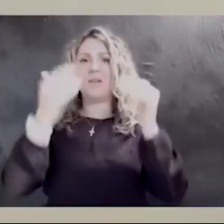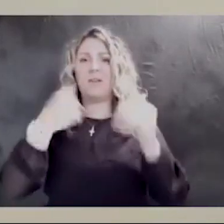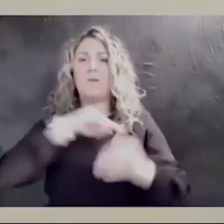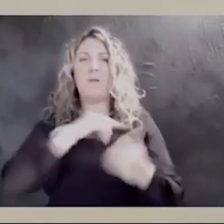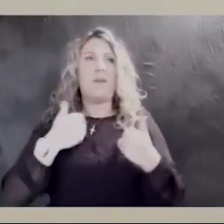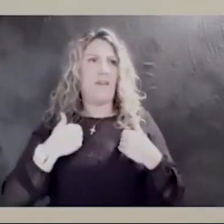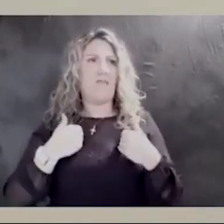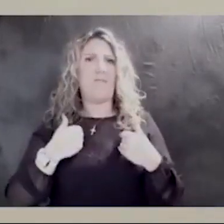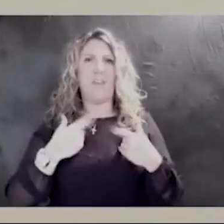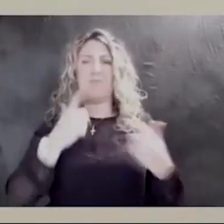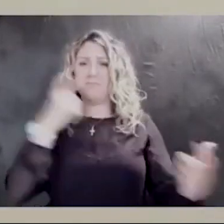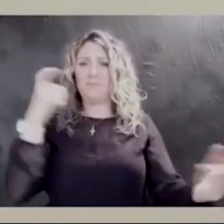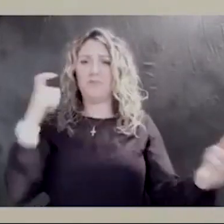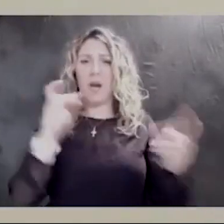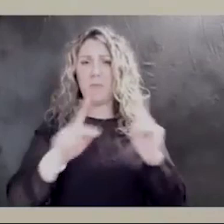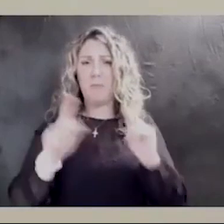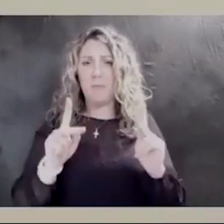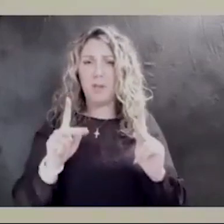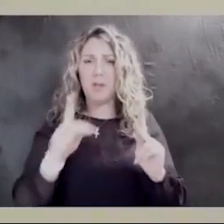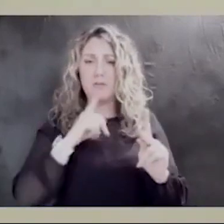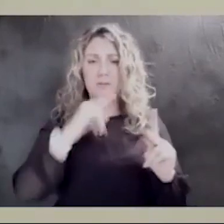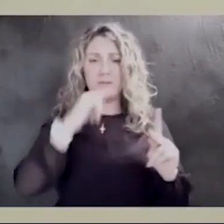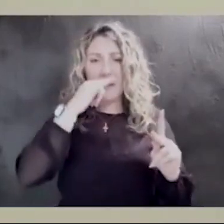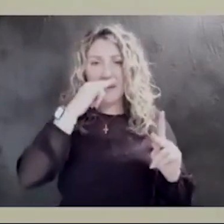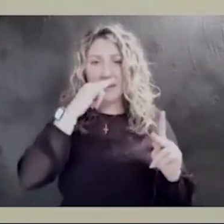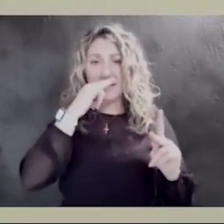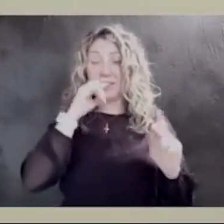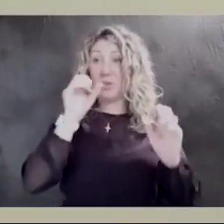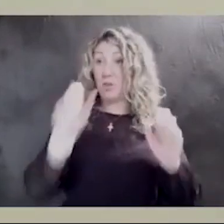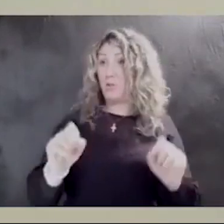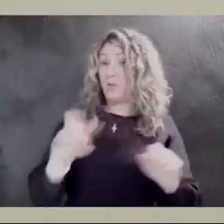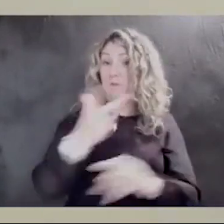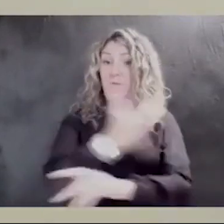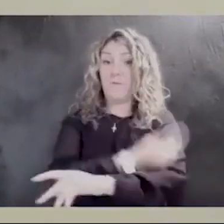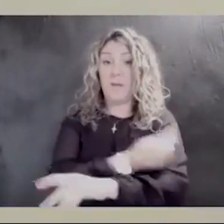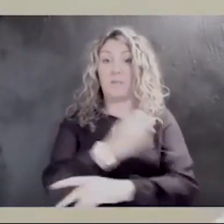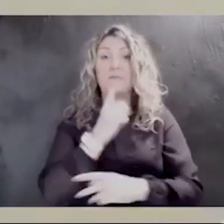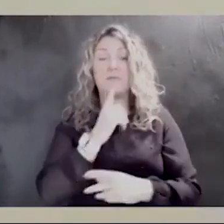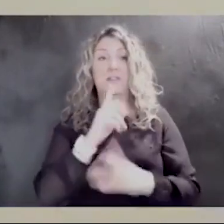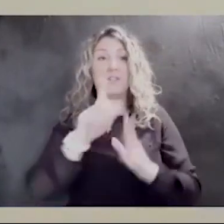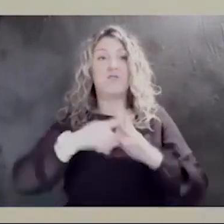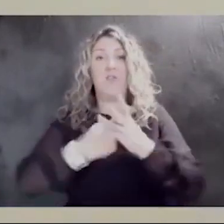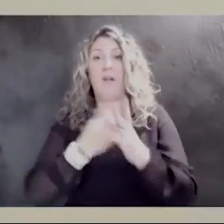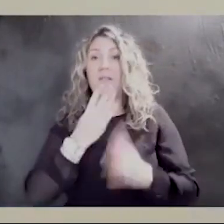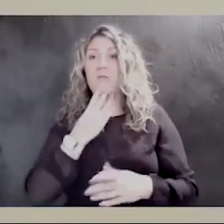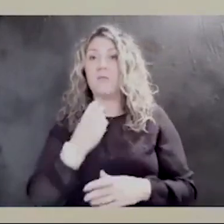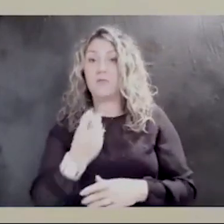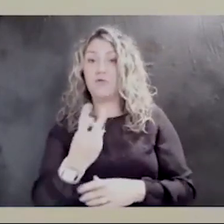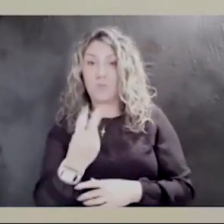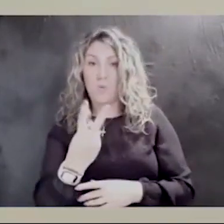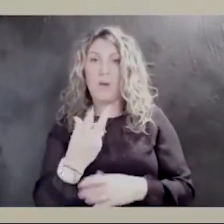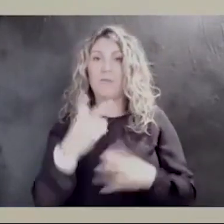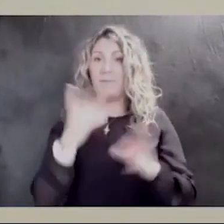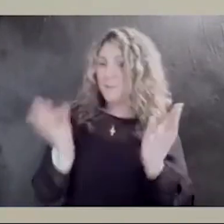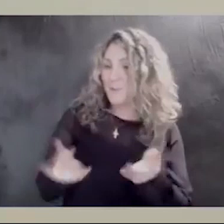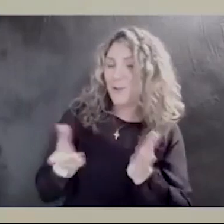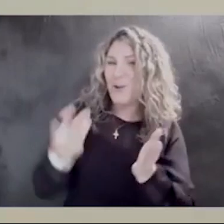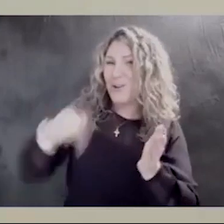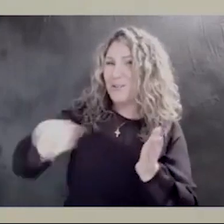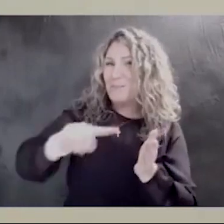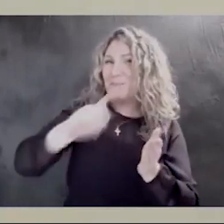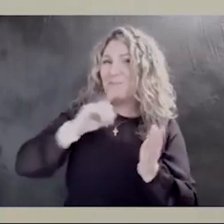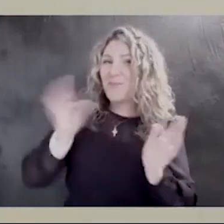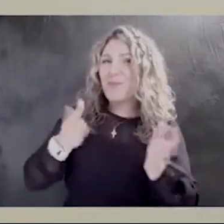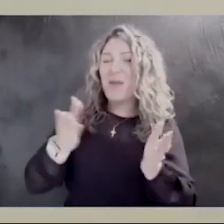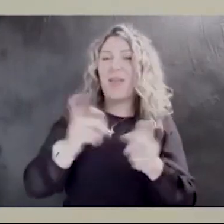population of kids that we're able to vaccinate now, starting with the age 12. So, encouraging them to encouraging